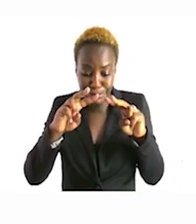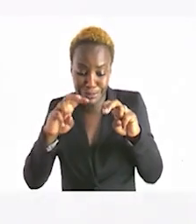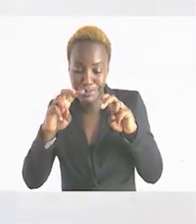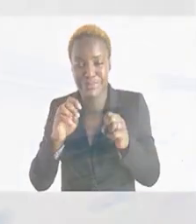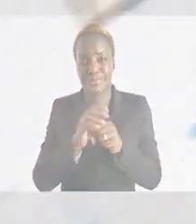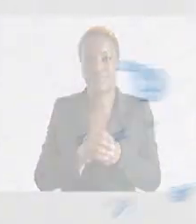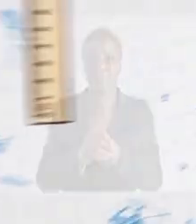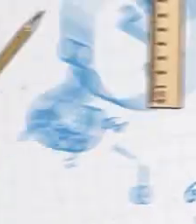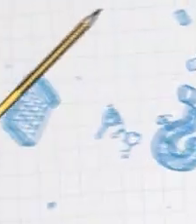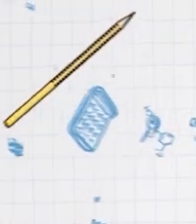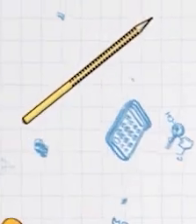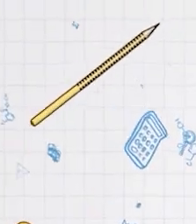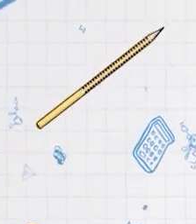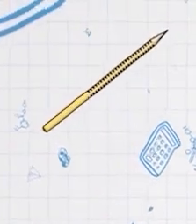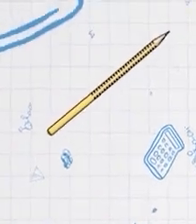actually.